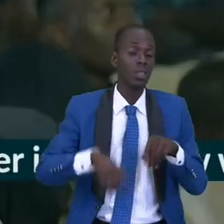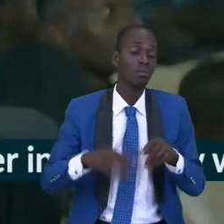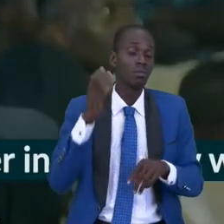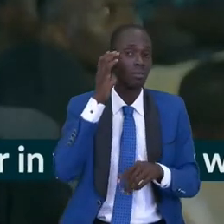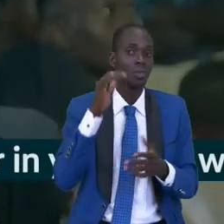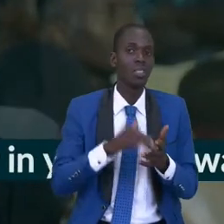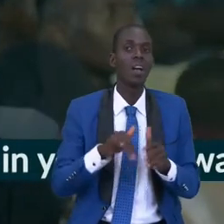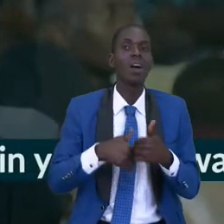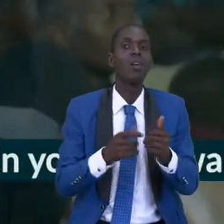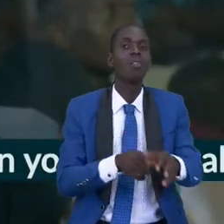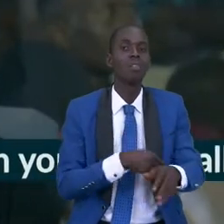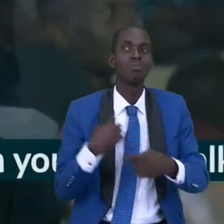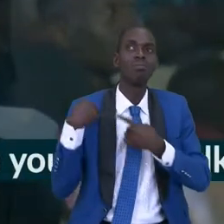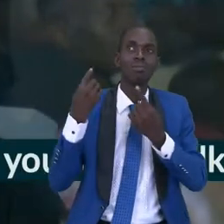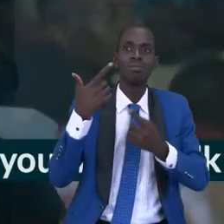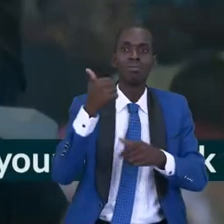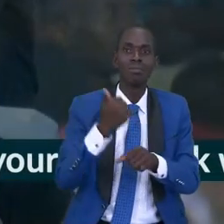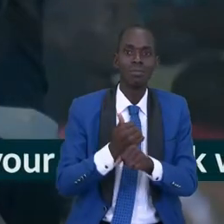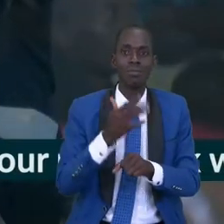Let's make sure it's well done.